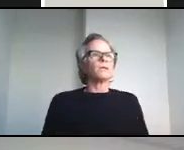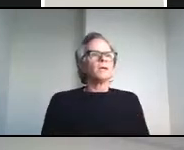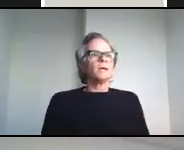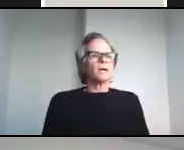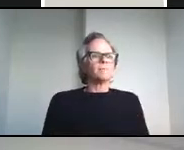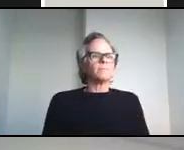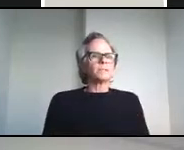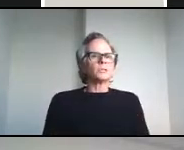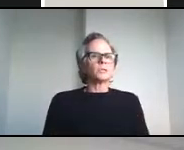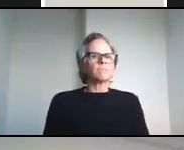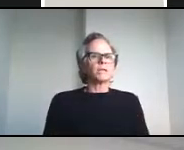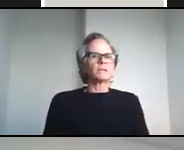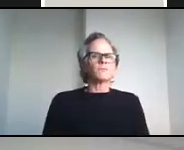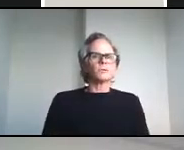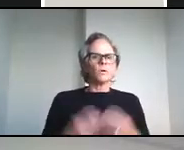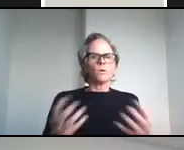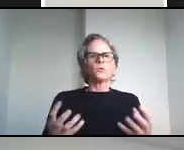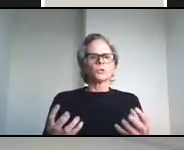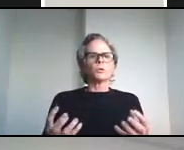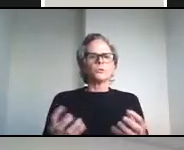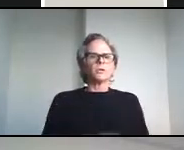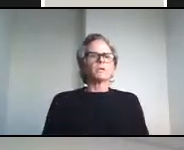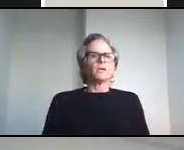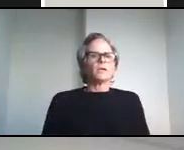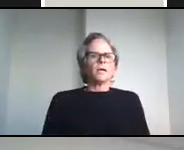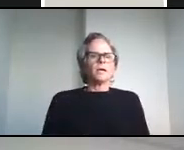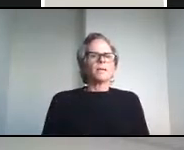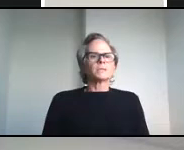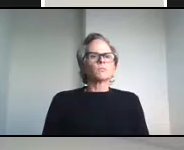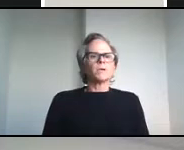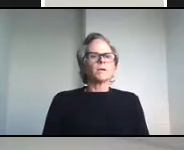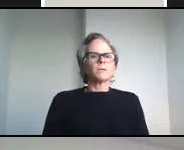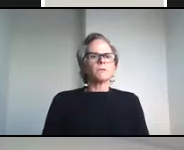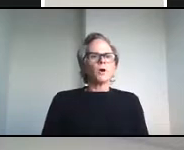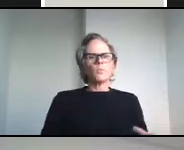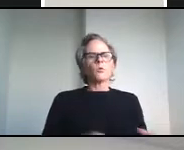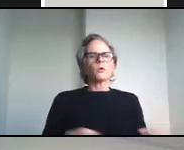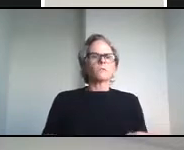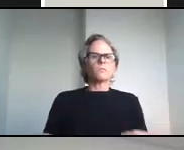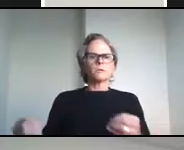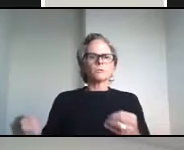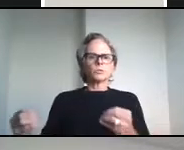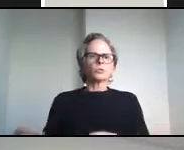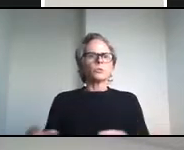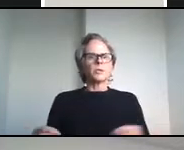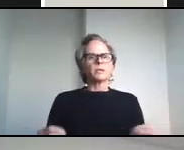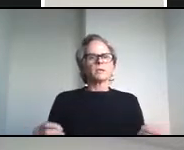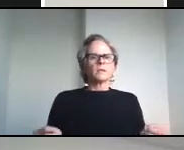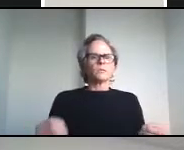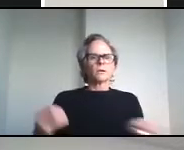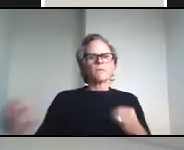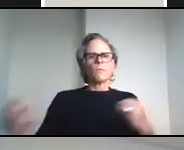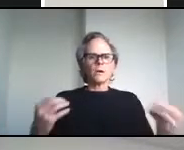room, essentially a place for older children, a place where homework, where